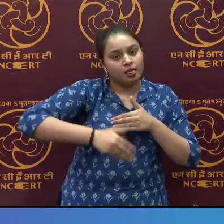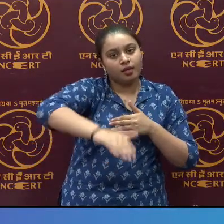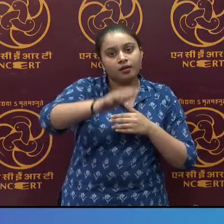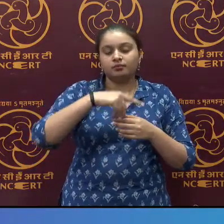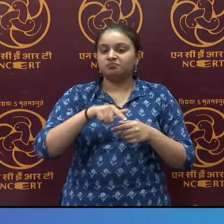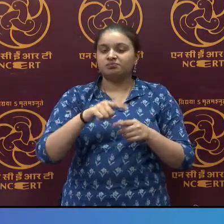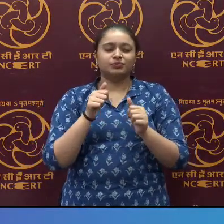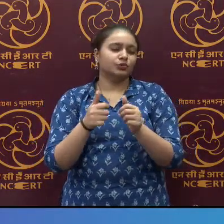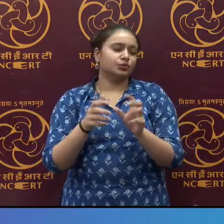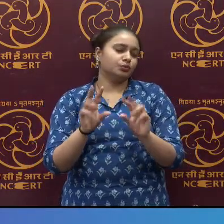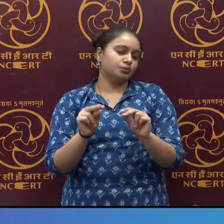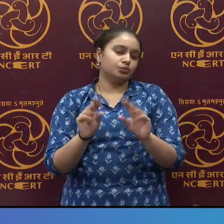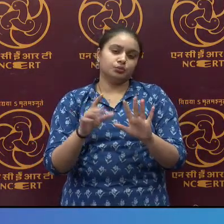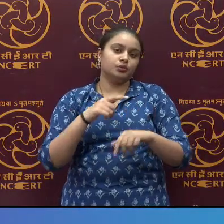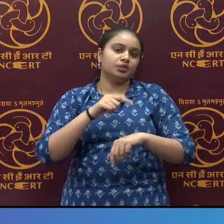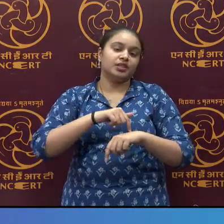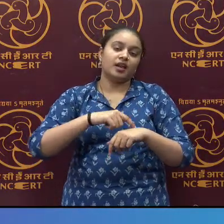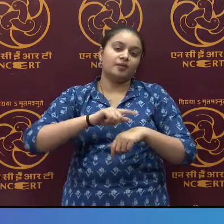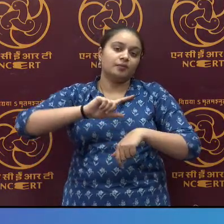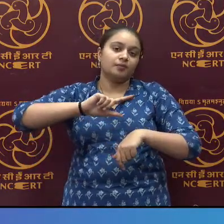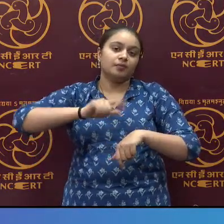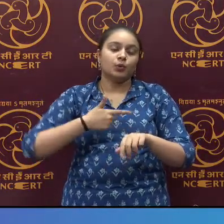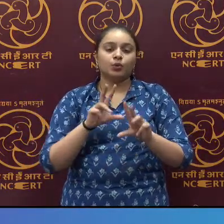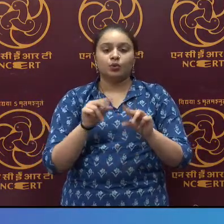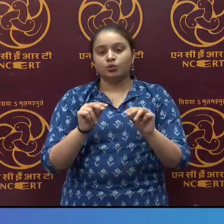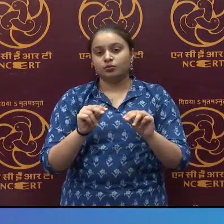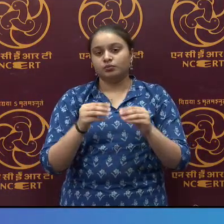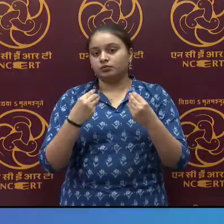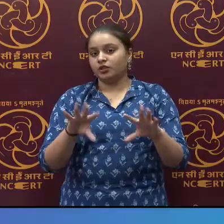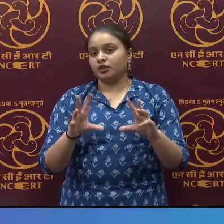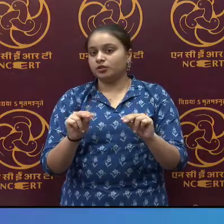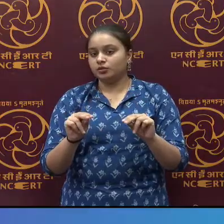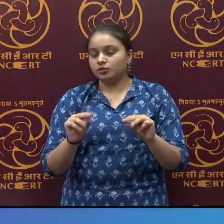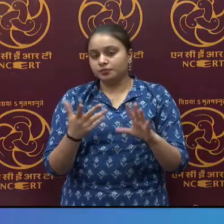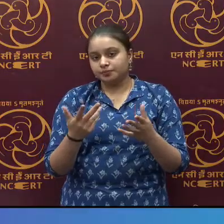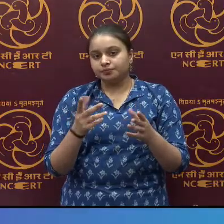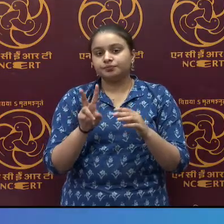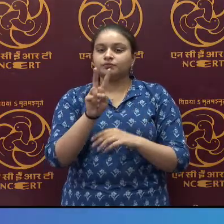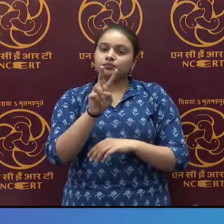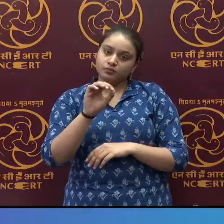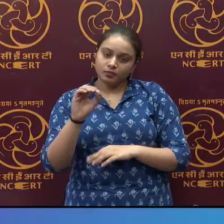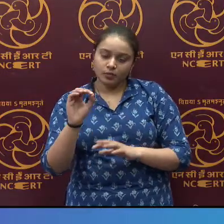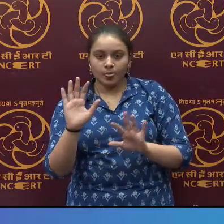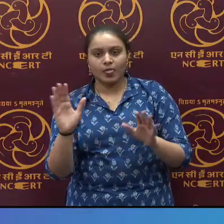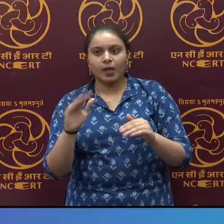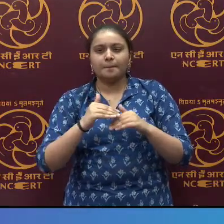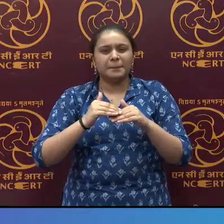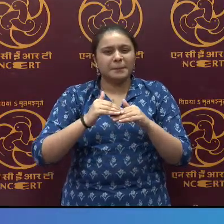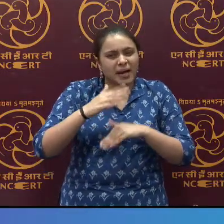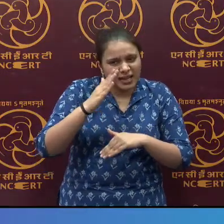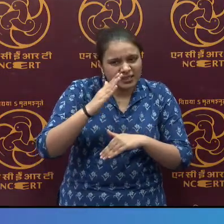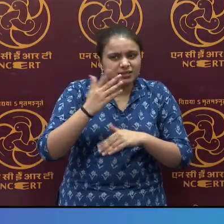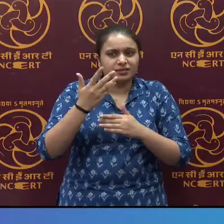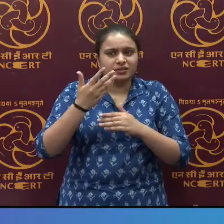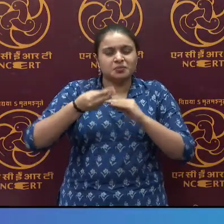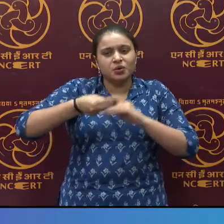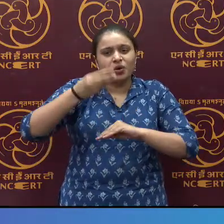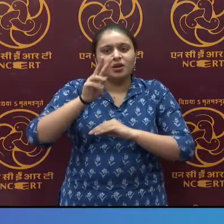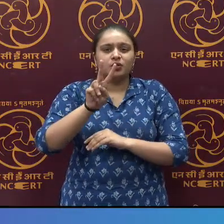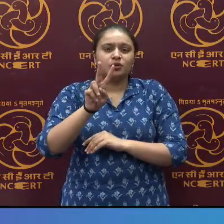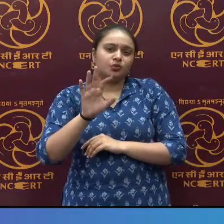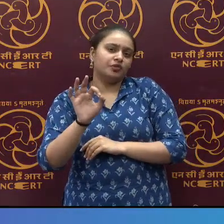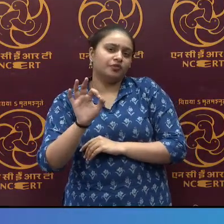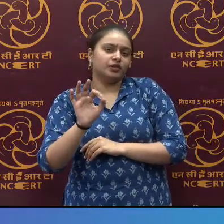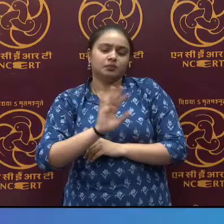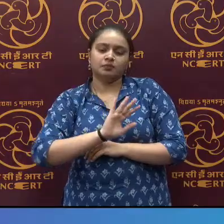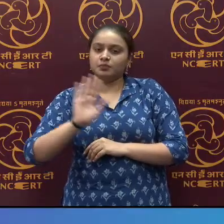you will end up wasting your time and losing marks. So if it's written 200 words, you do maximum like 250 words, which